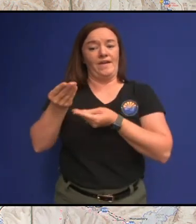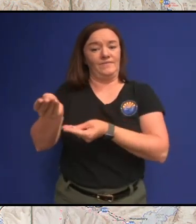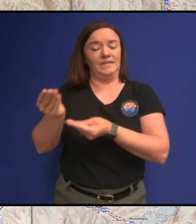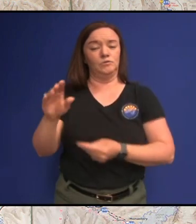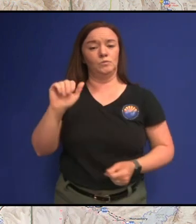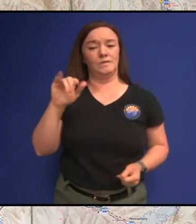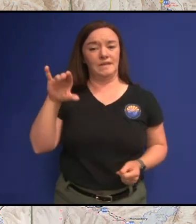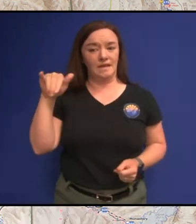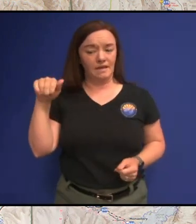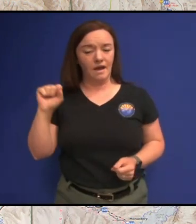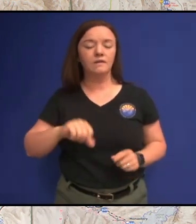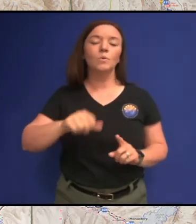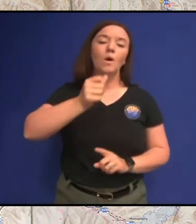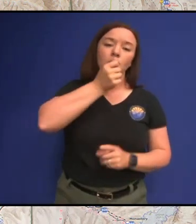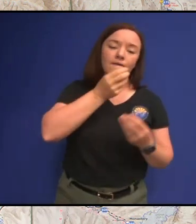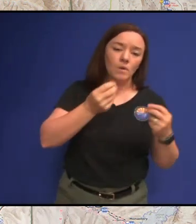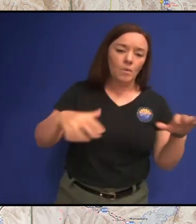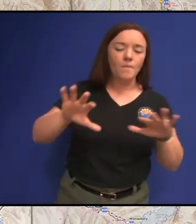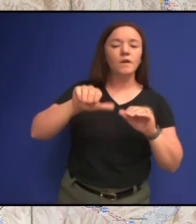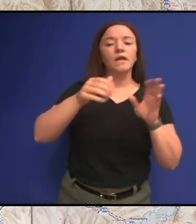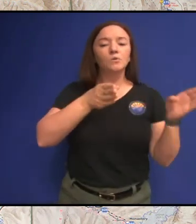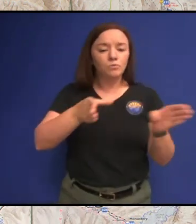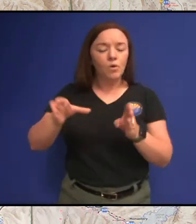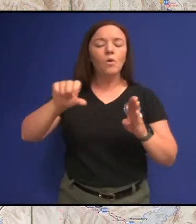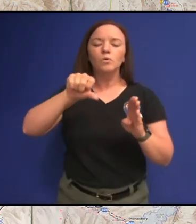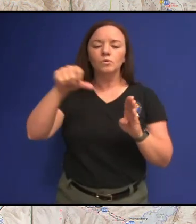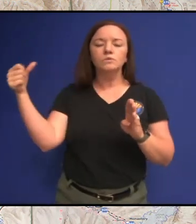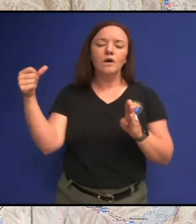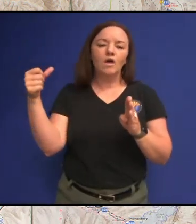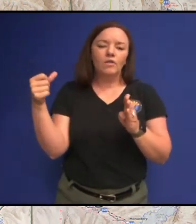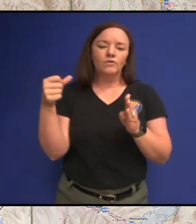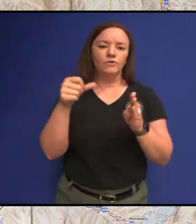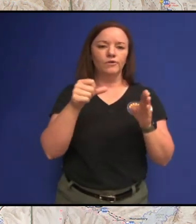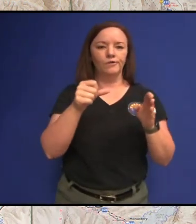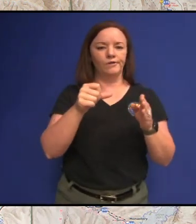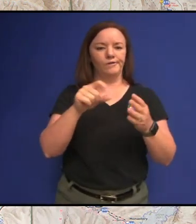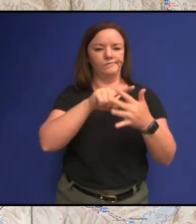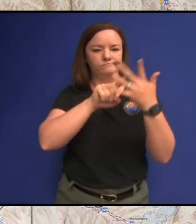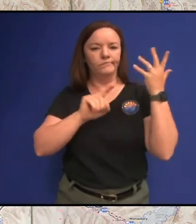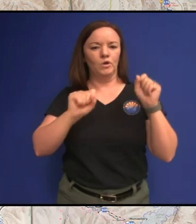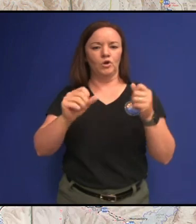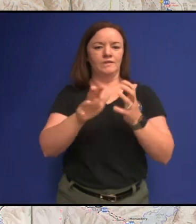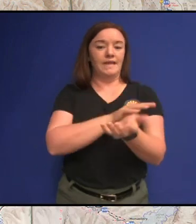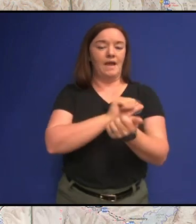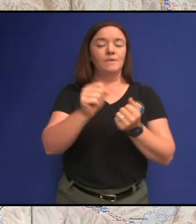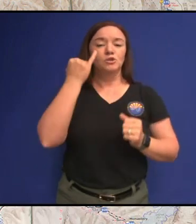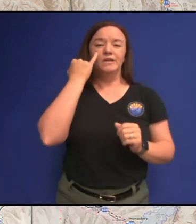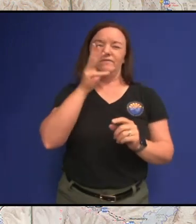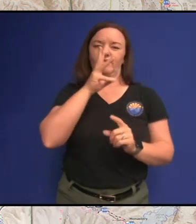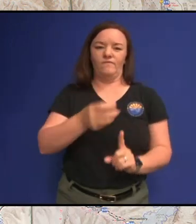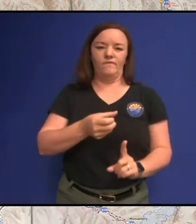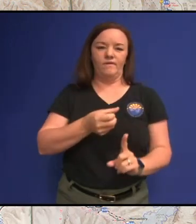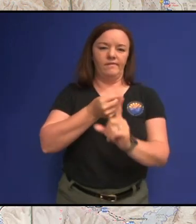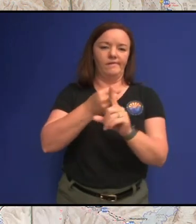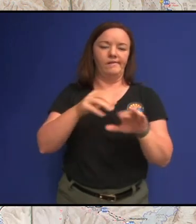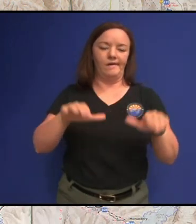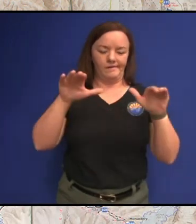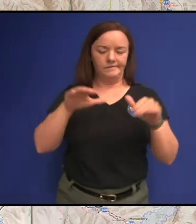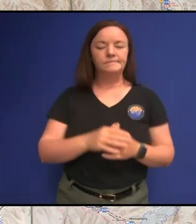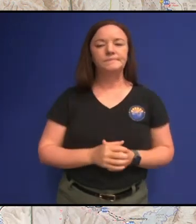and other improvements that could be damaged by flooding. So we're working on those first, and then we'll continue to work on the other ones as we go